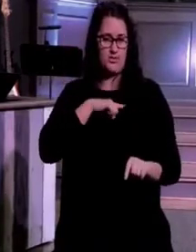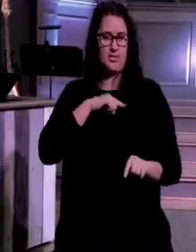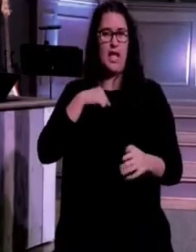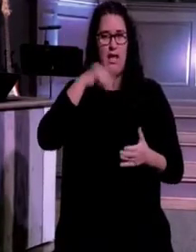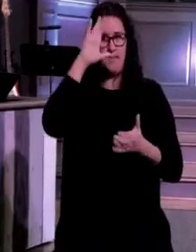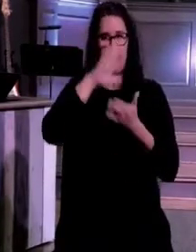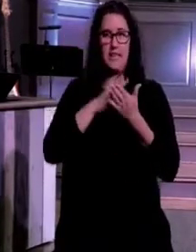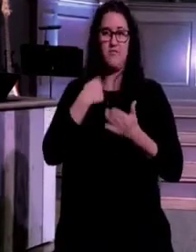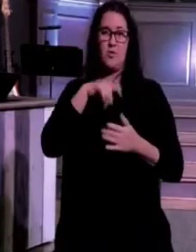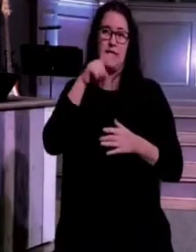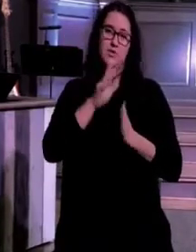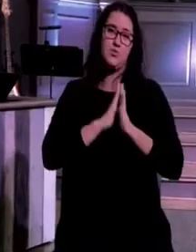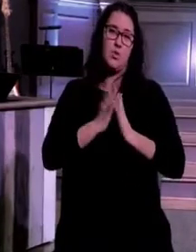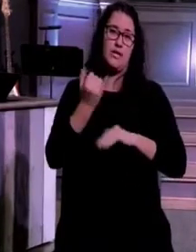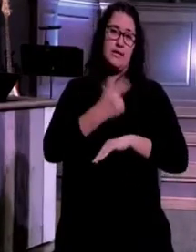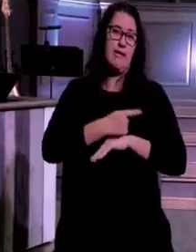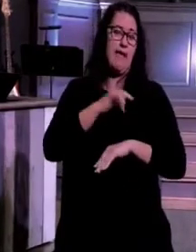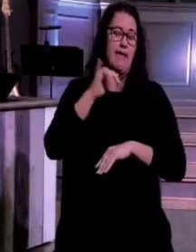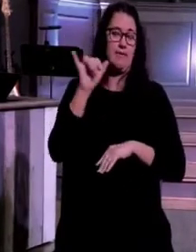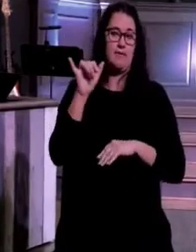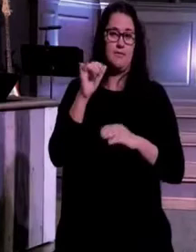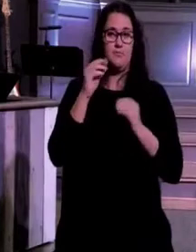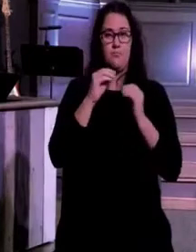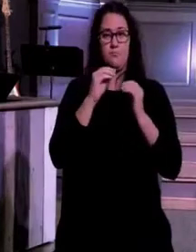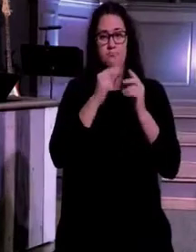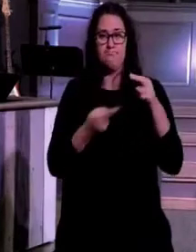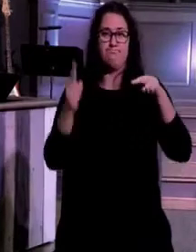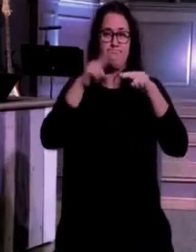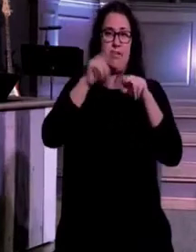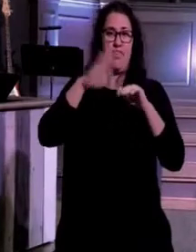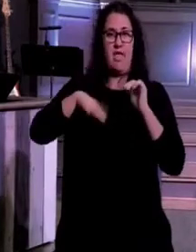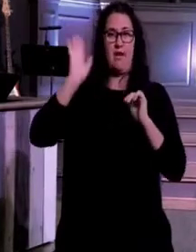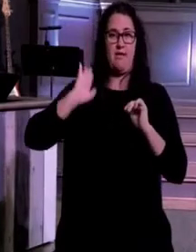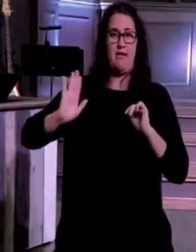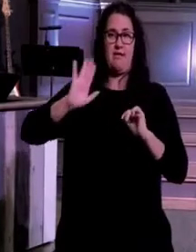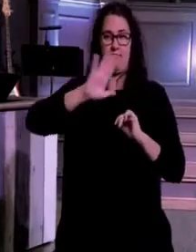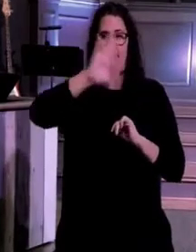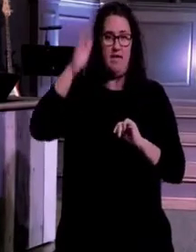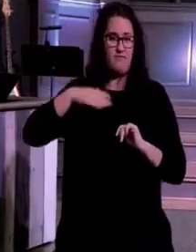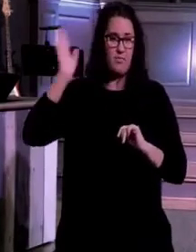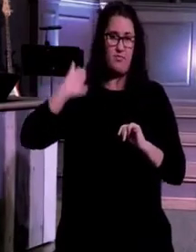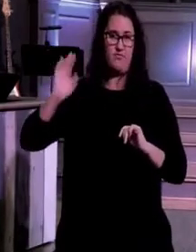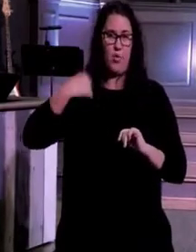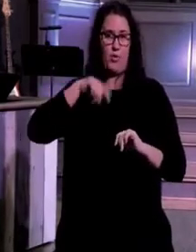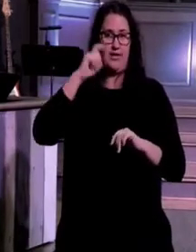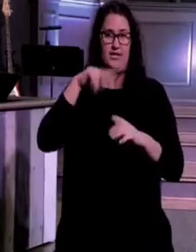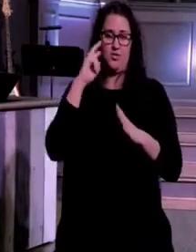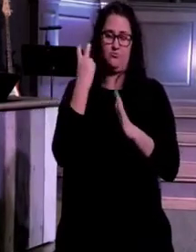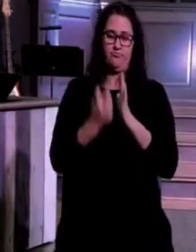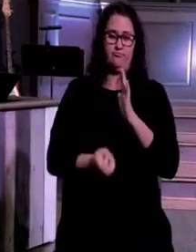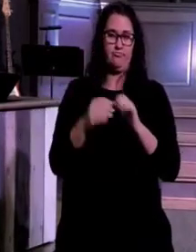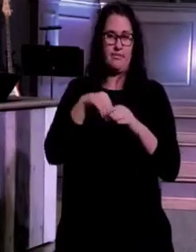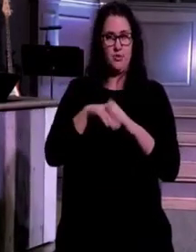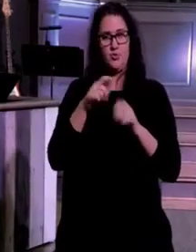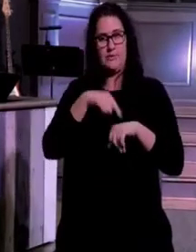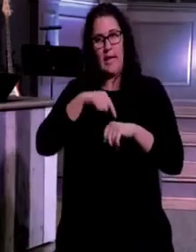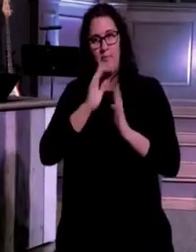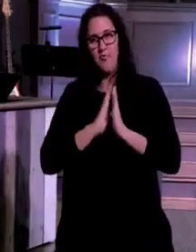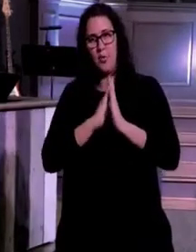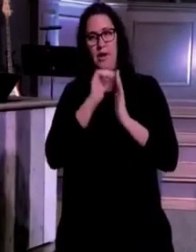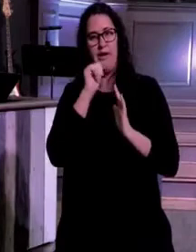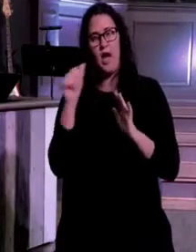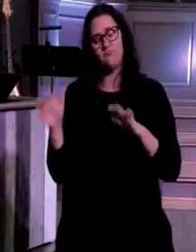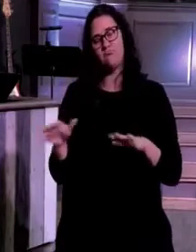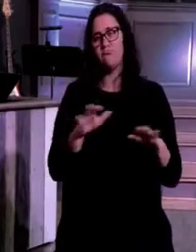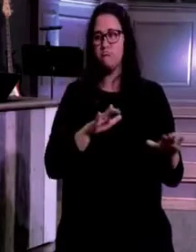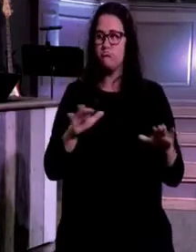need to pray today like we've never prayed before. I believe that we need to enter into a season of prayer, not just casually,